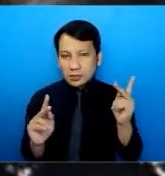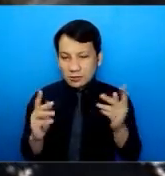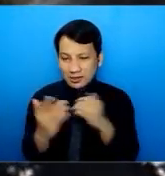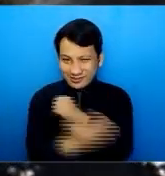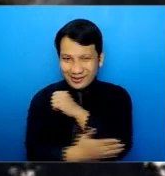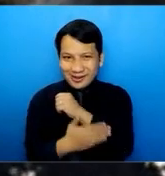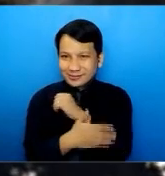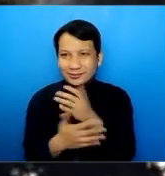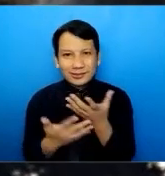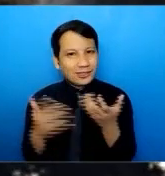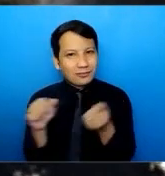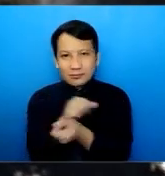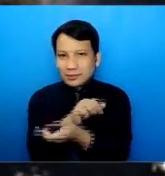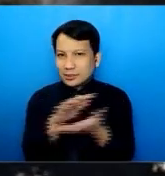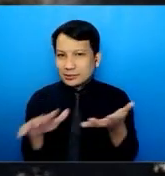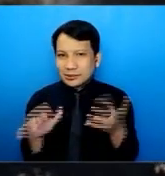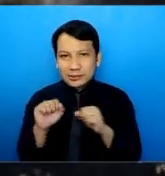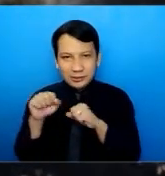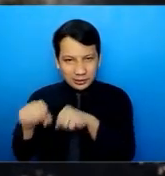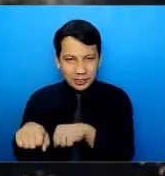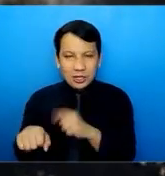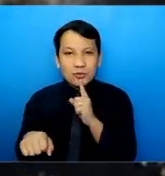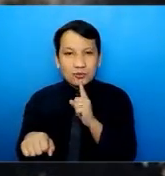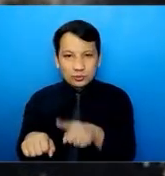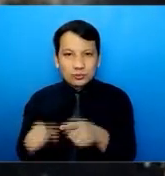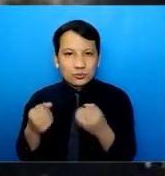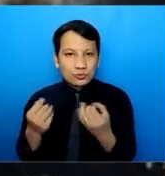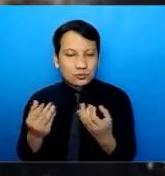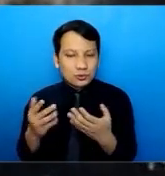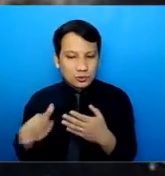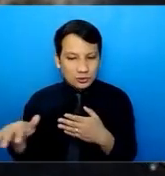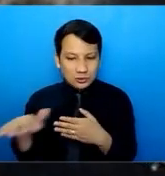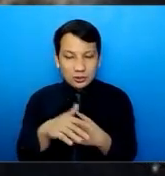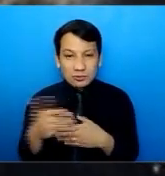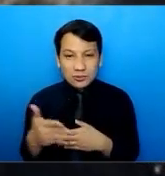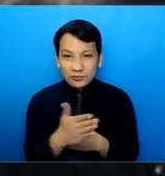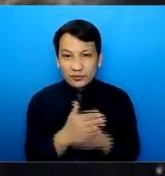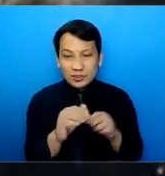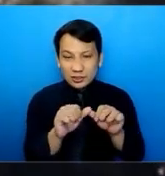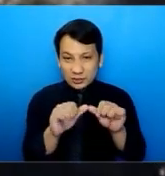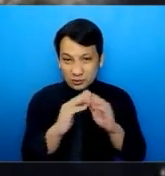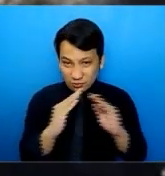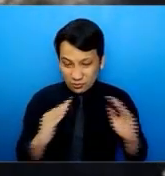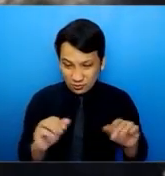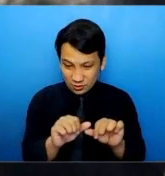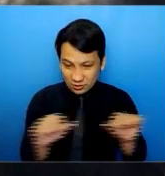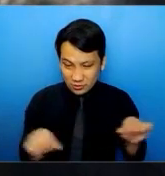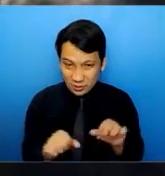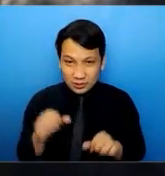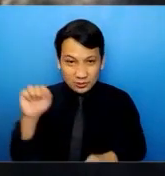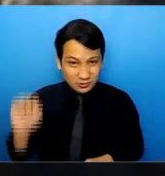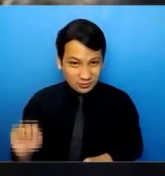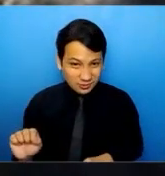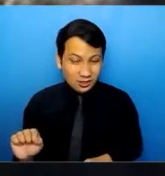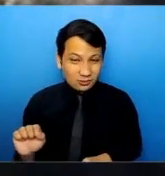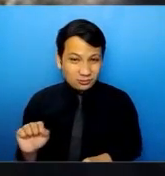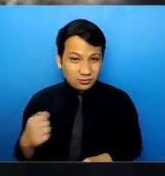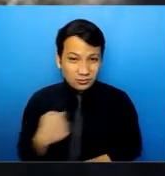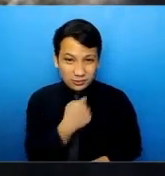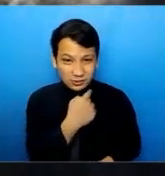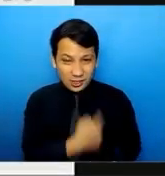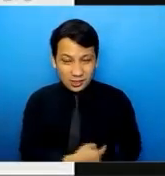Damaging these reefs directly affects the fish stocks of the entire South China Sea, can lead to a hunger crisis,